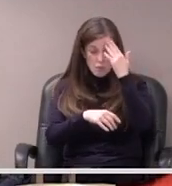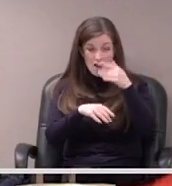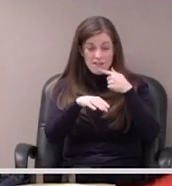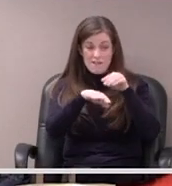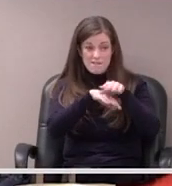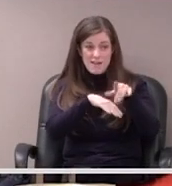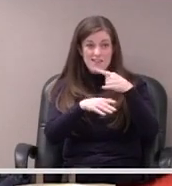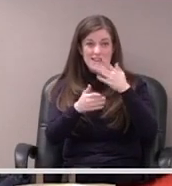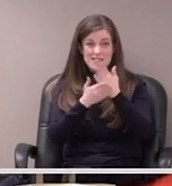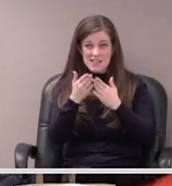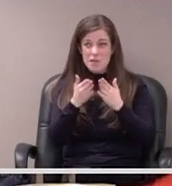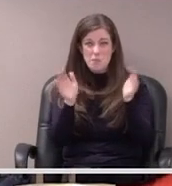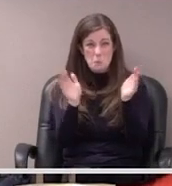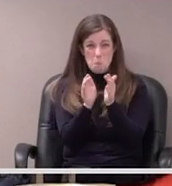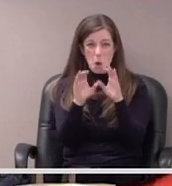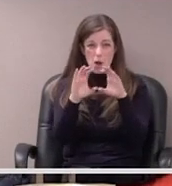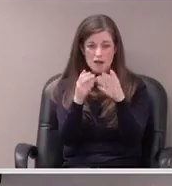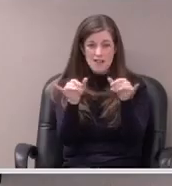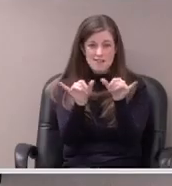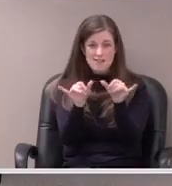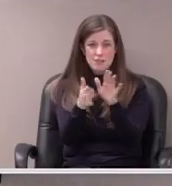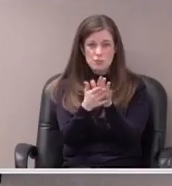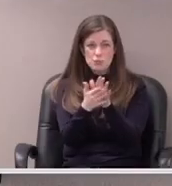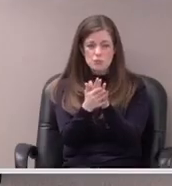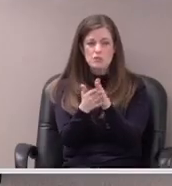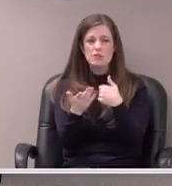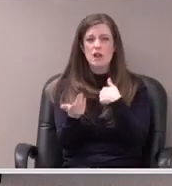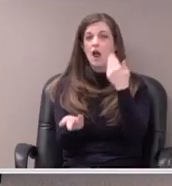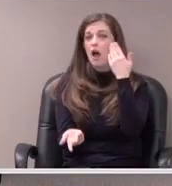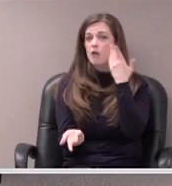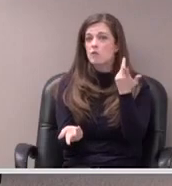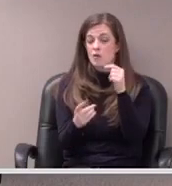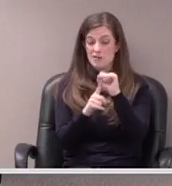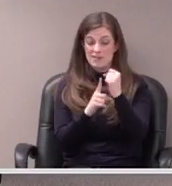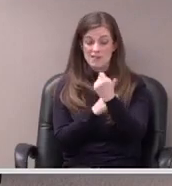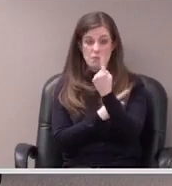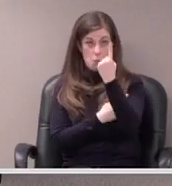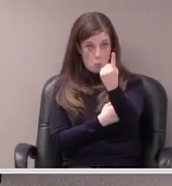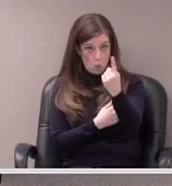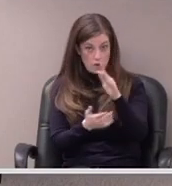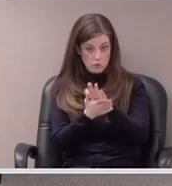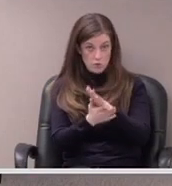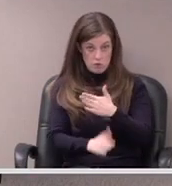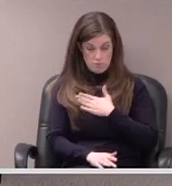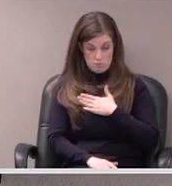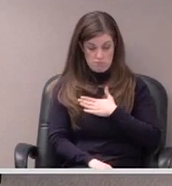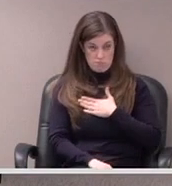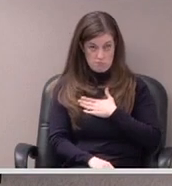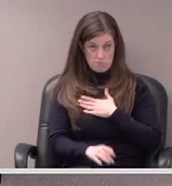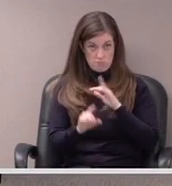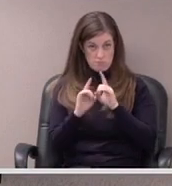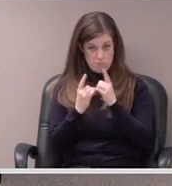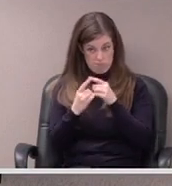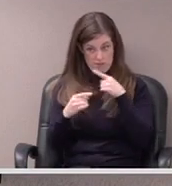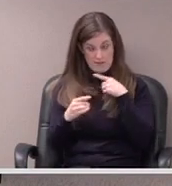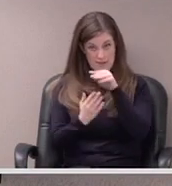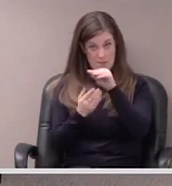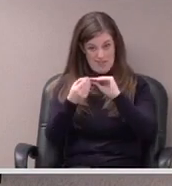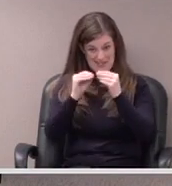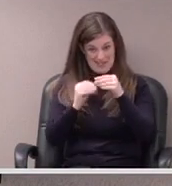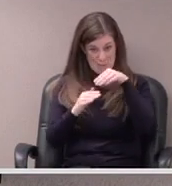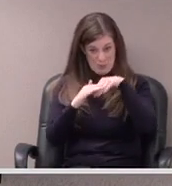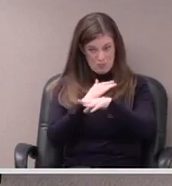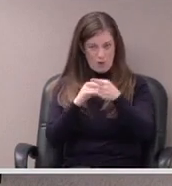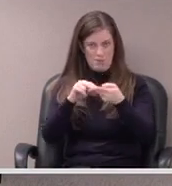them are small class size schools. And I know in the case of one of my schools that enrollment has floated